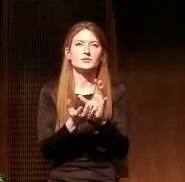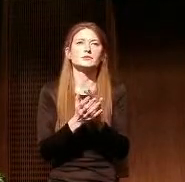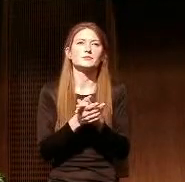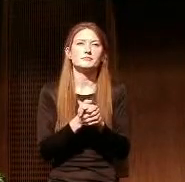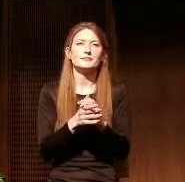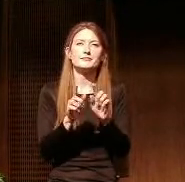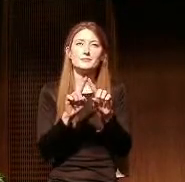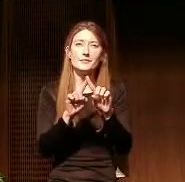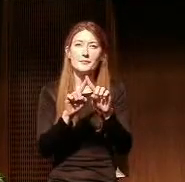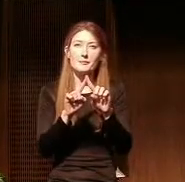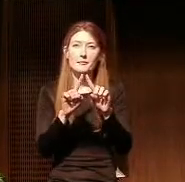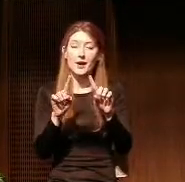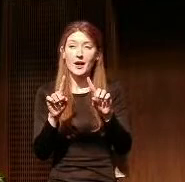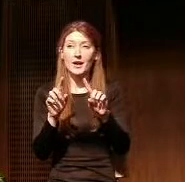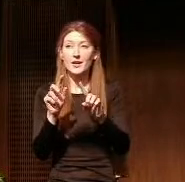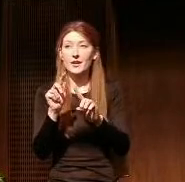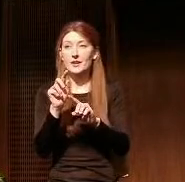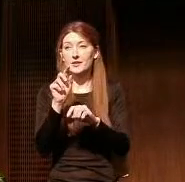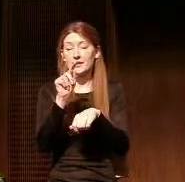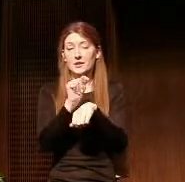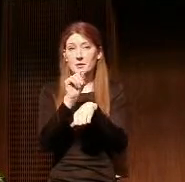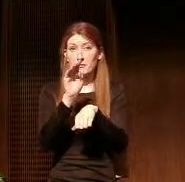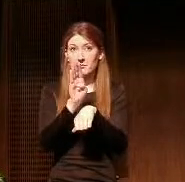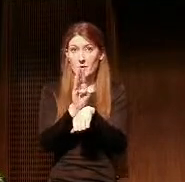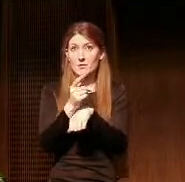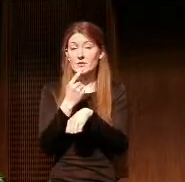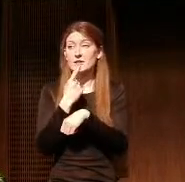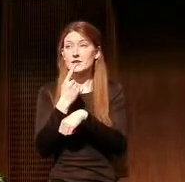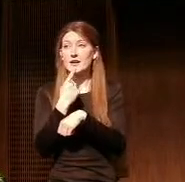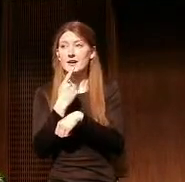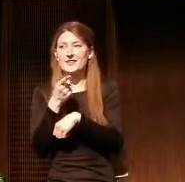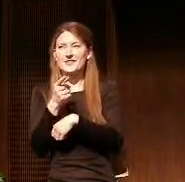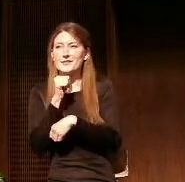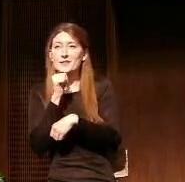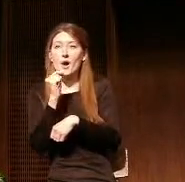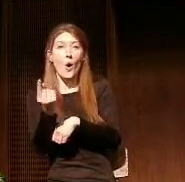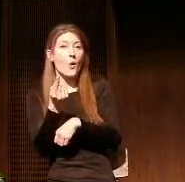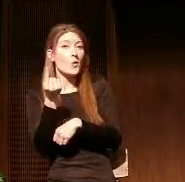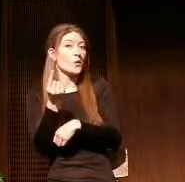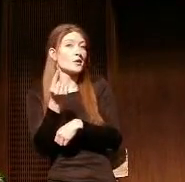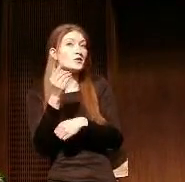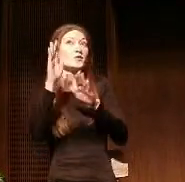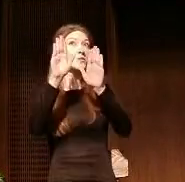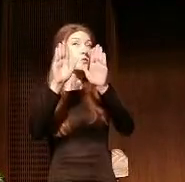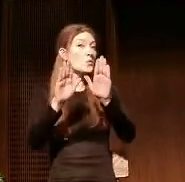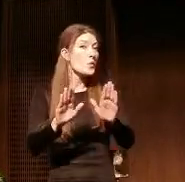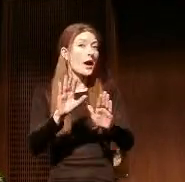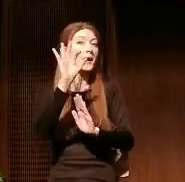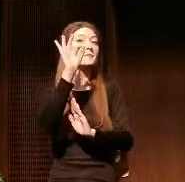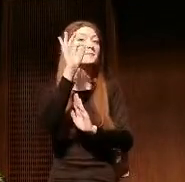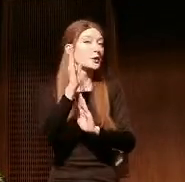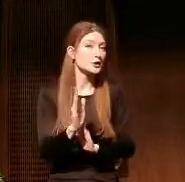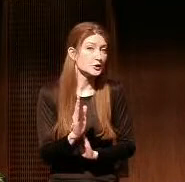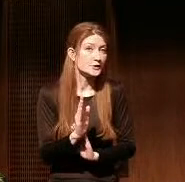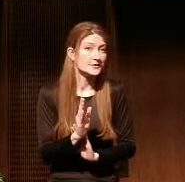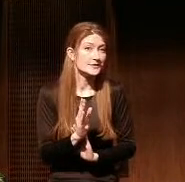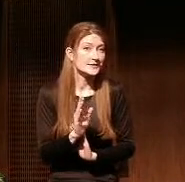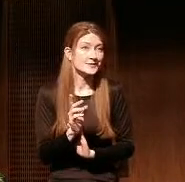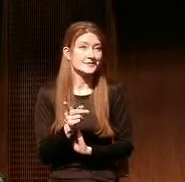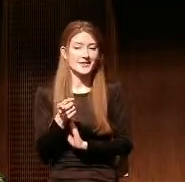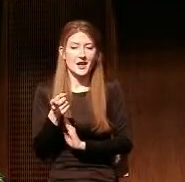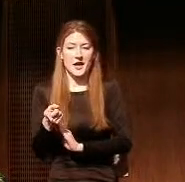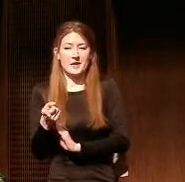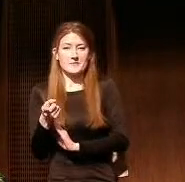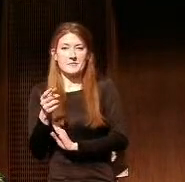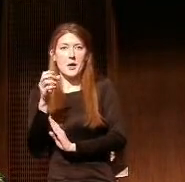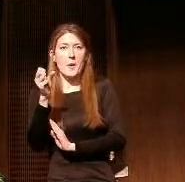But as Tim pointed out, he wasn't always a great preacher. He was a milkman.